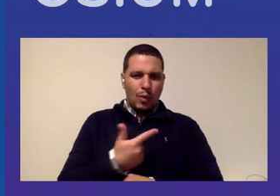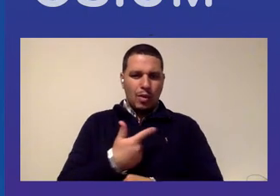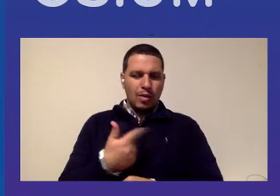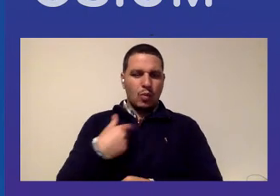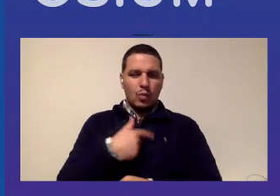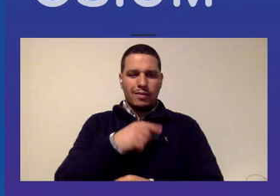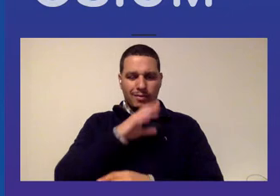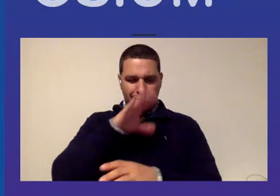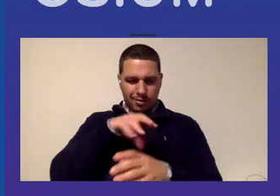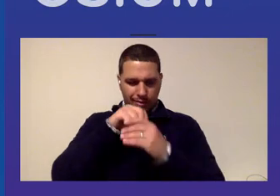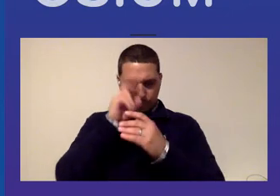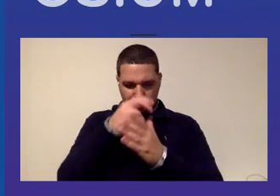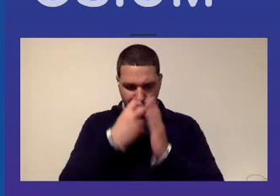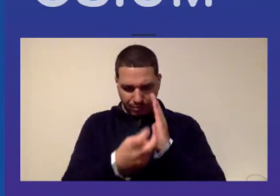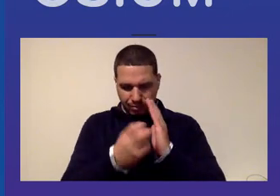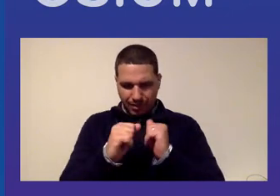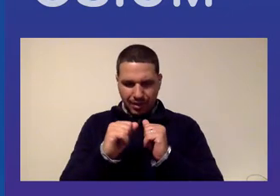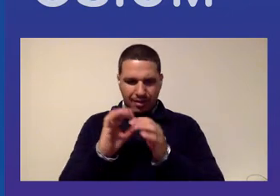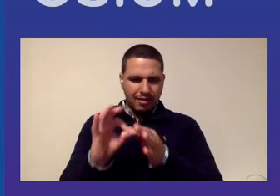this collective movement.